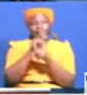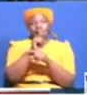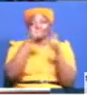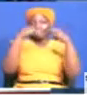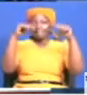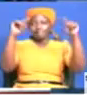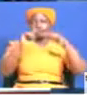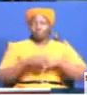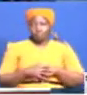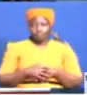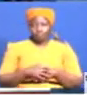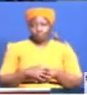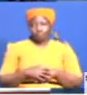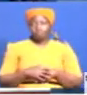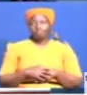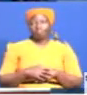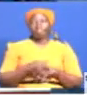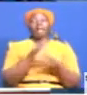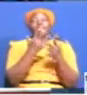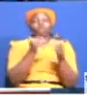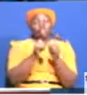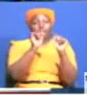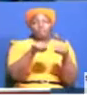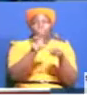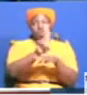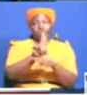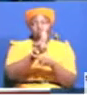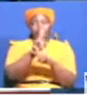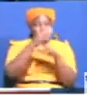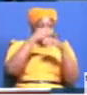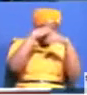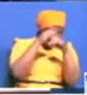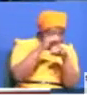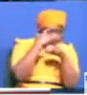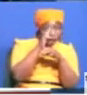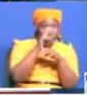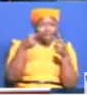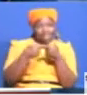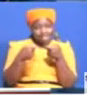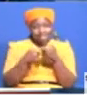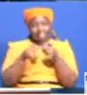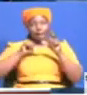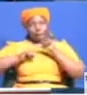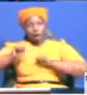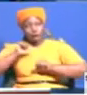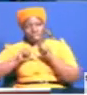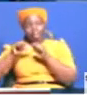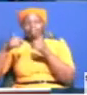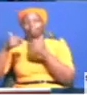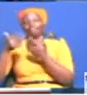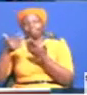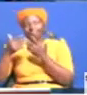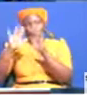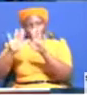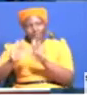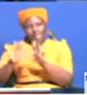lab that can be used both for biology, physics, chemistry are very important. Now that we are going into CBC, there are other rooms that are